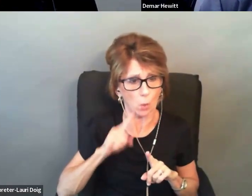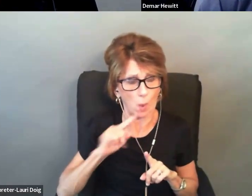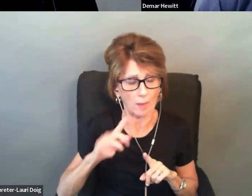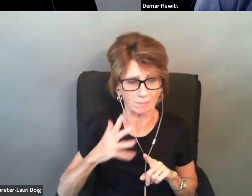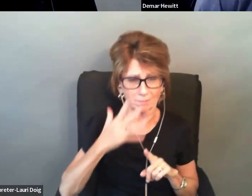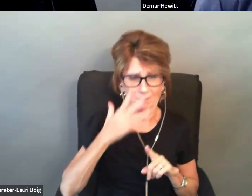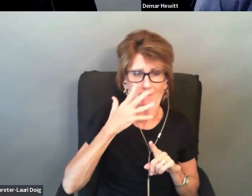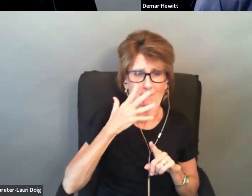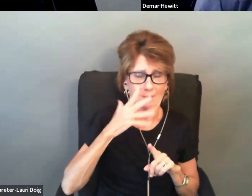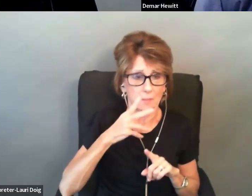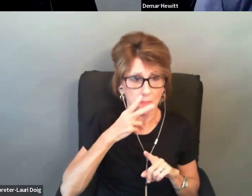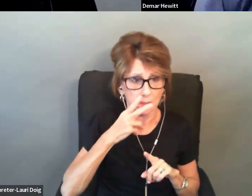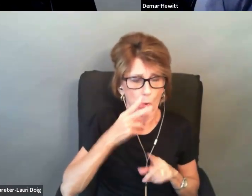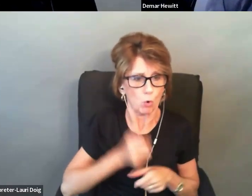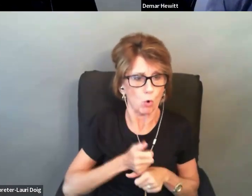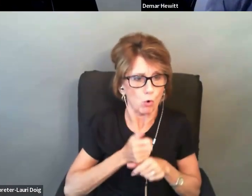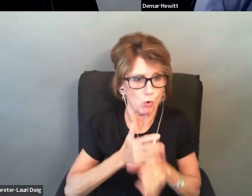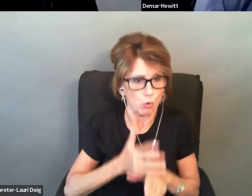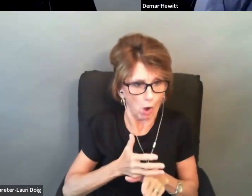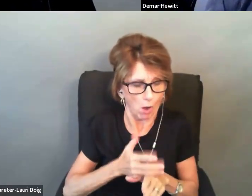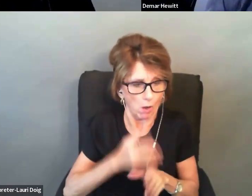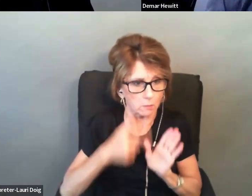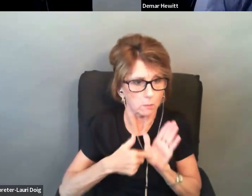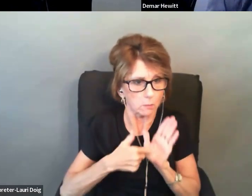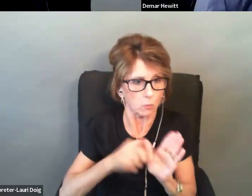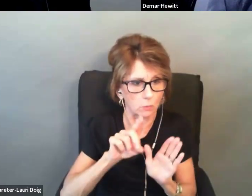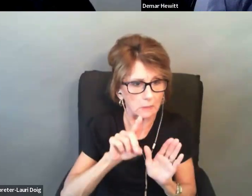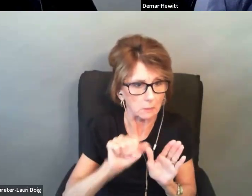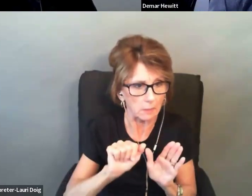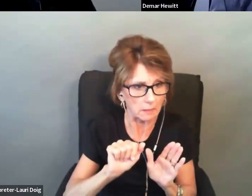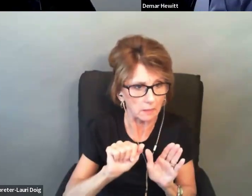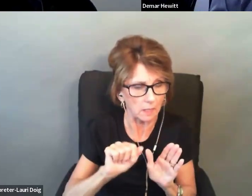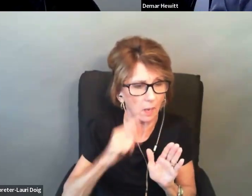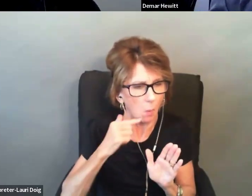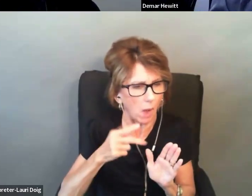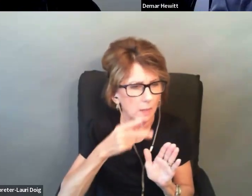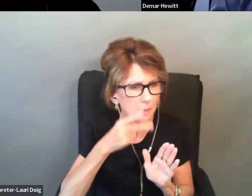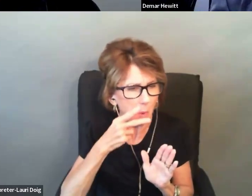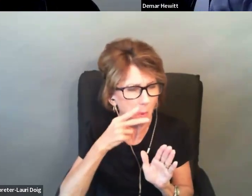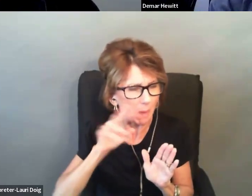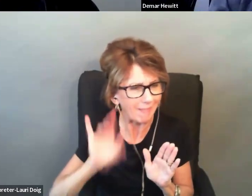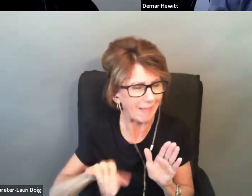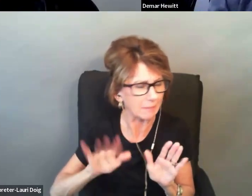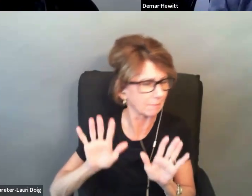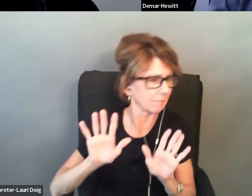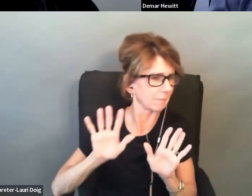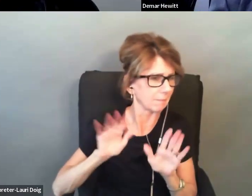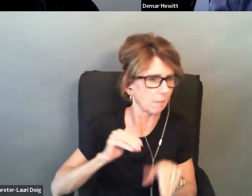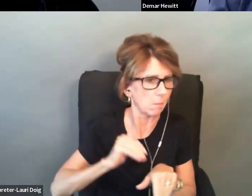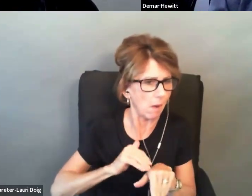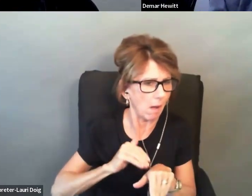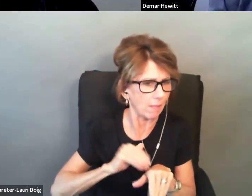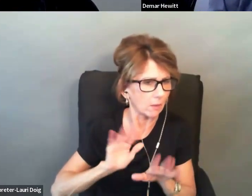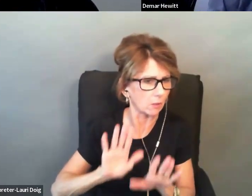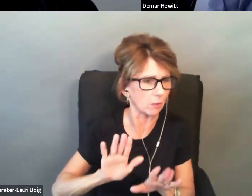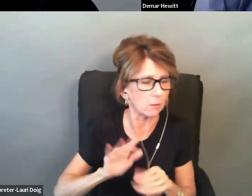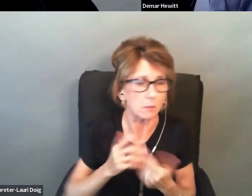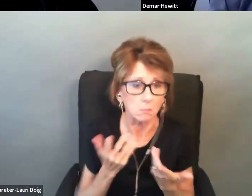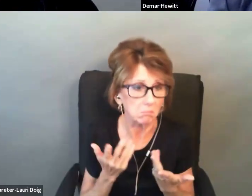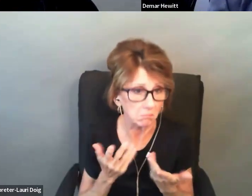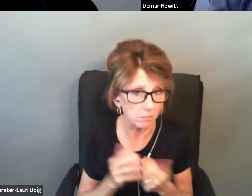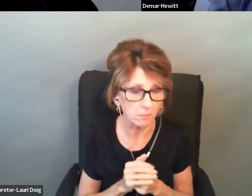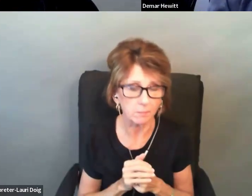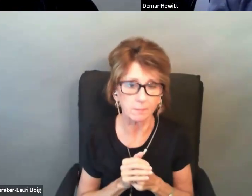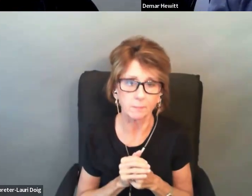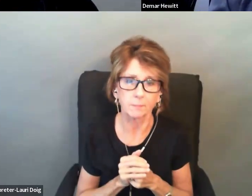over. I will flag that within the context of shared housing, and when I say shared, I don't mean as in sharing a